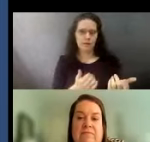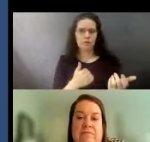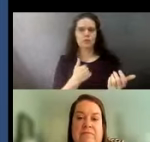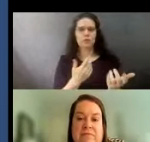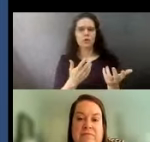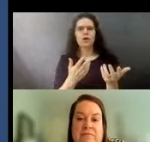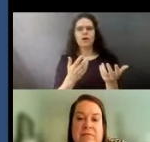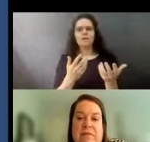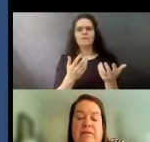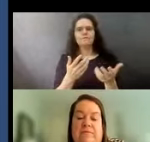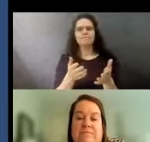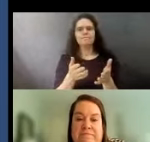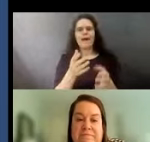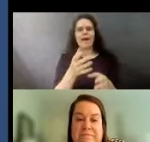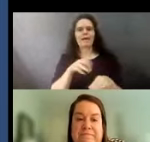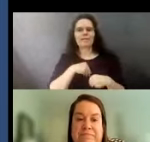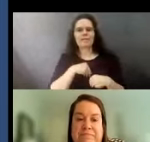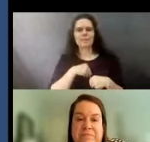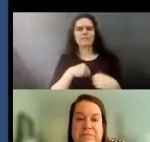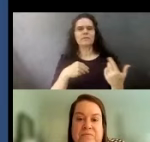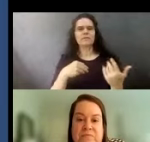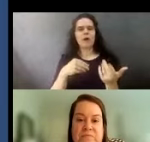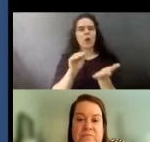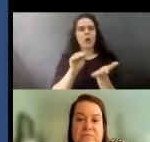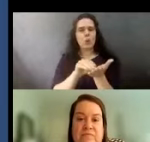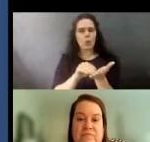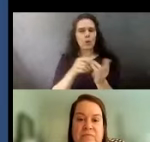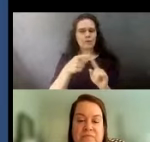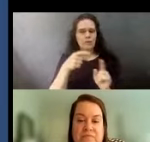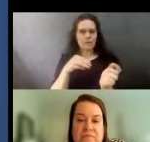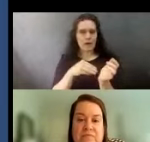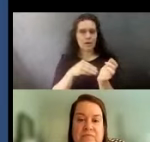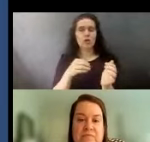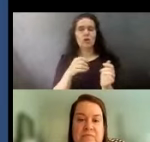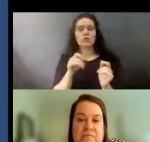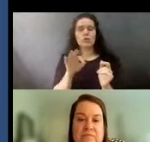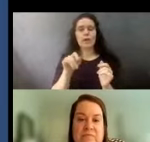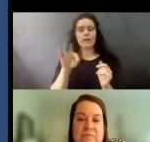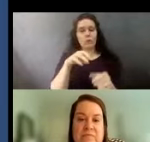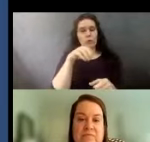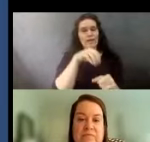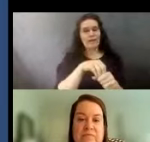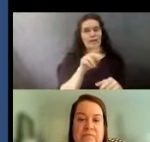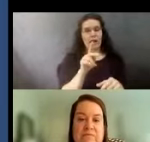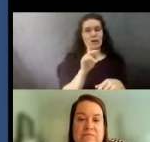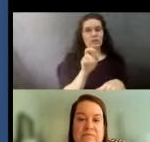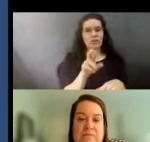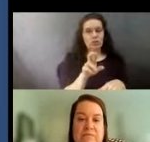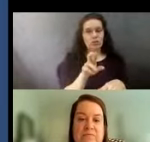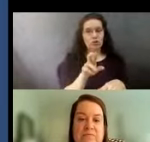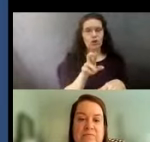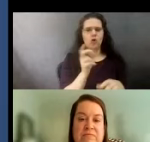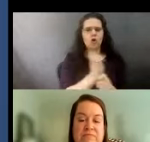accommodation notes. And so if you're in Kaiser, it's very hard to see anyone outside of Kaiser. So